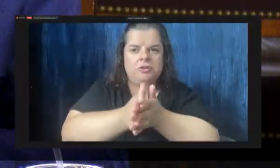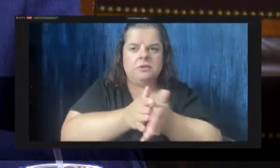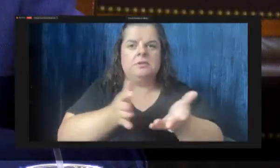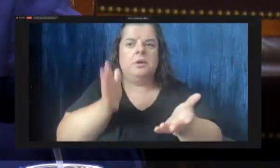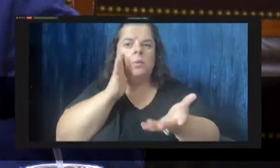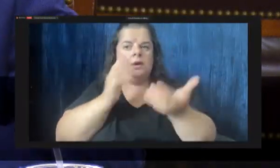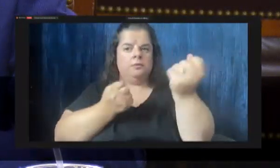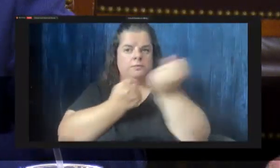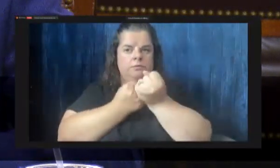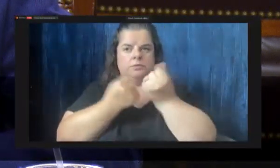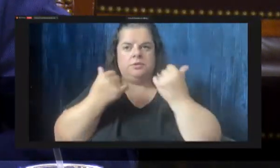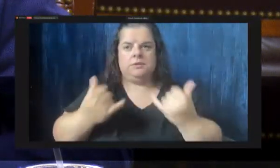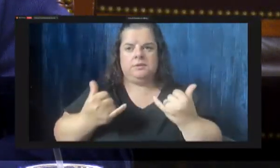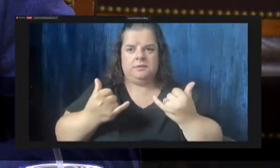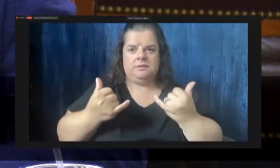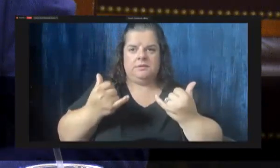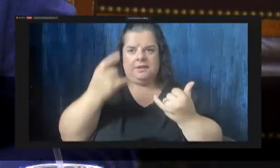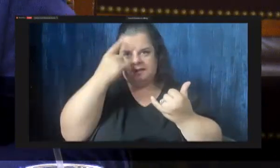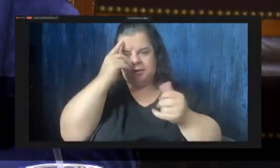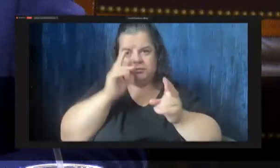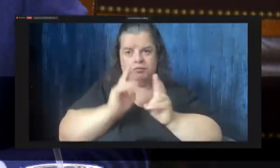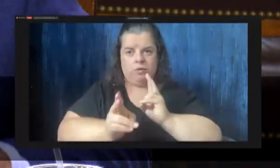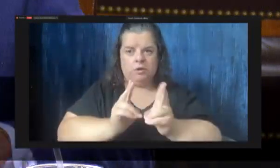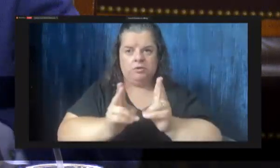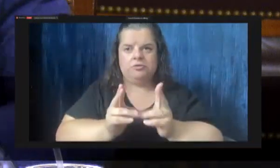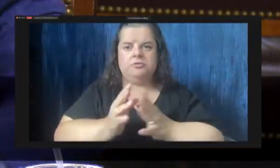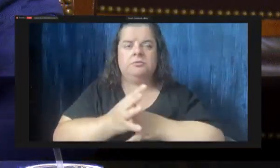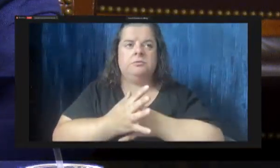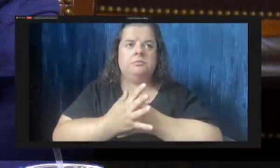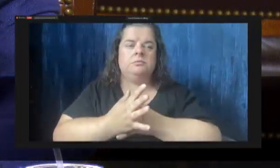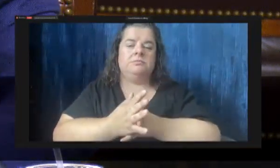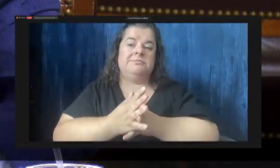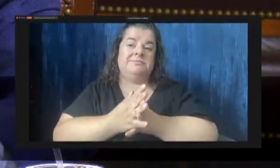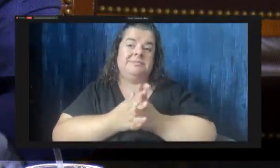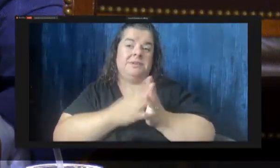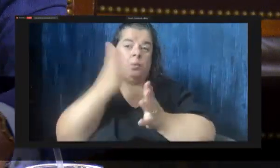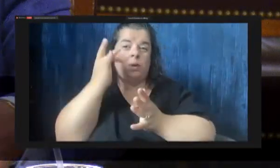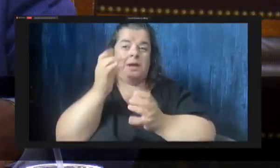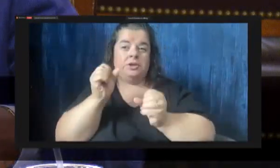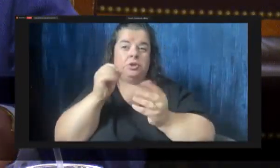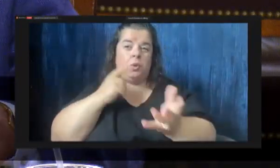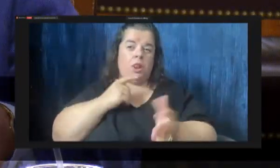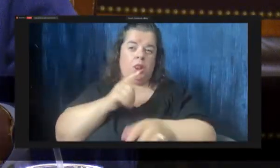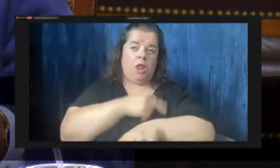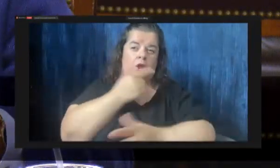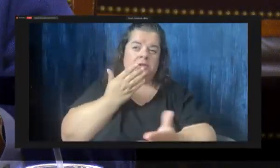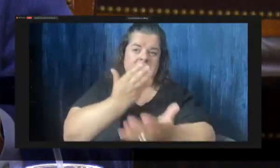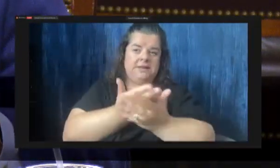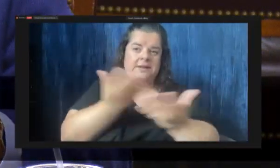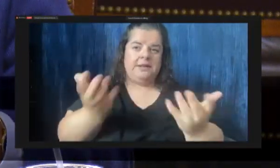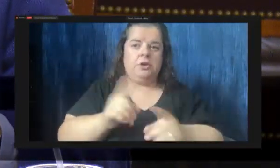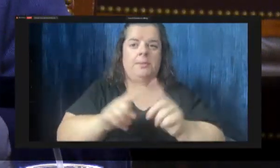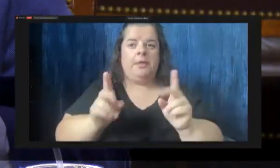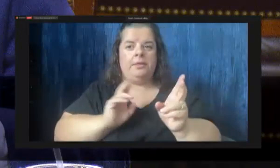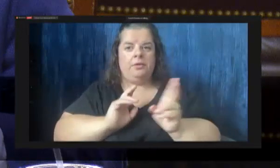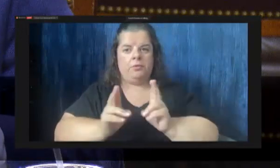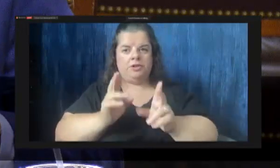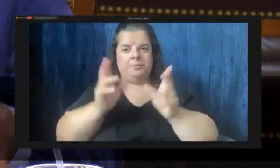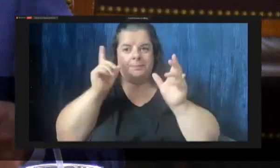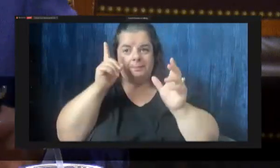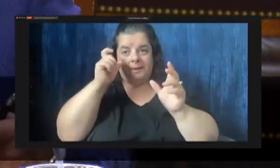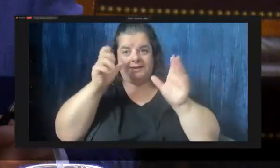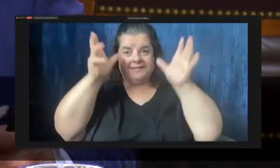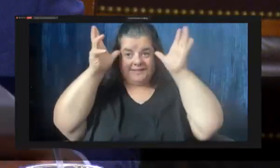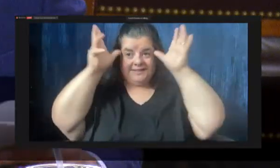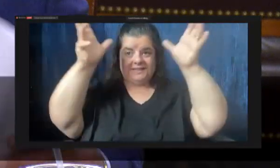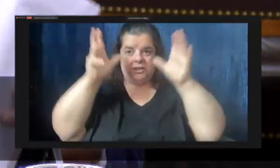it today. I think the rush is, I don't know, you know, why it took so long to get to our table, but rush is obviously deer season coming up.